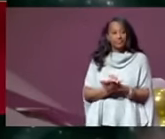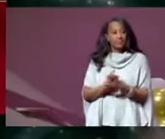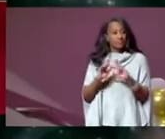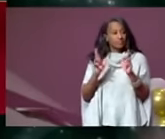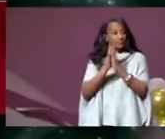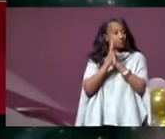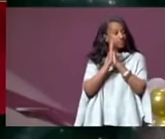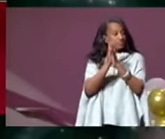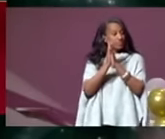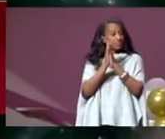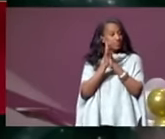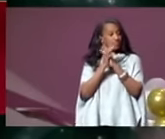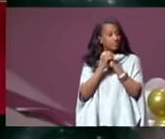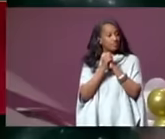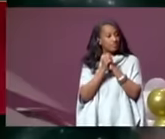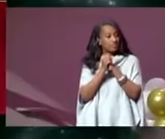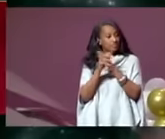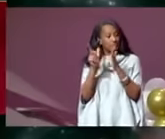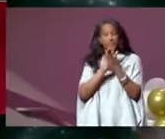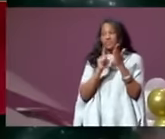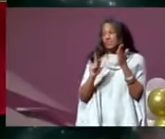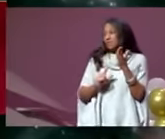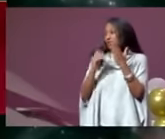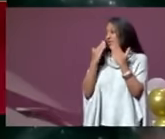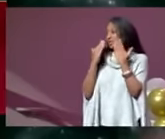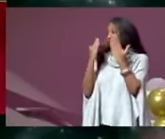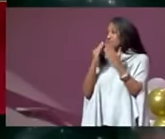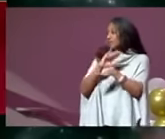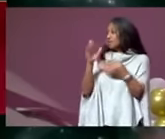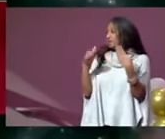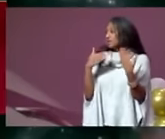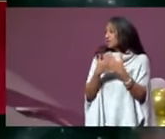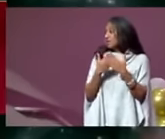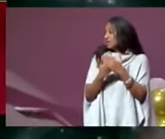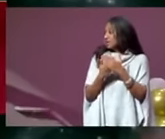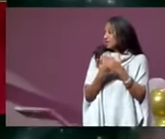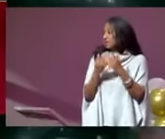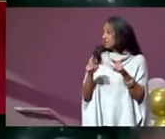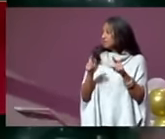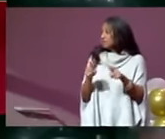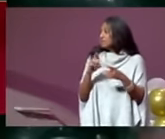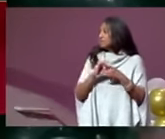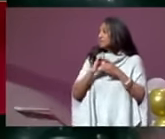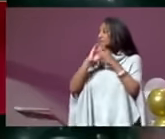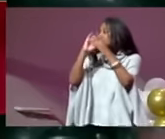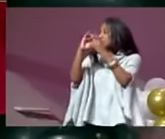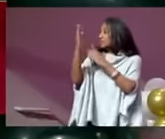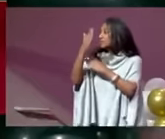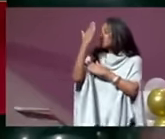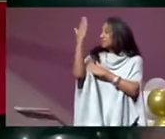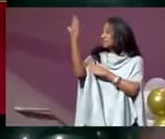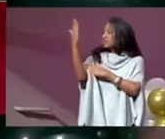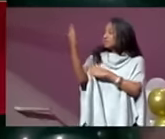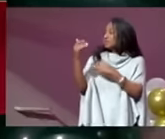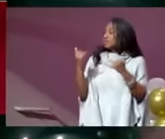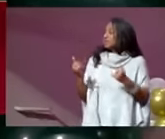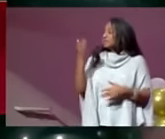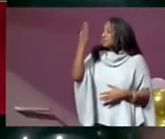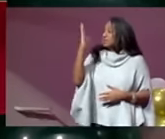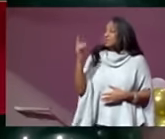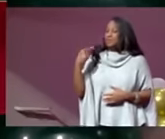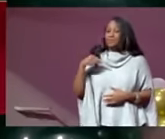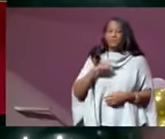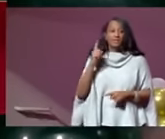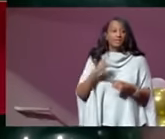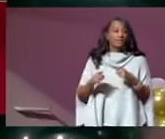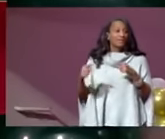and believe God's word to be true. Lord, we thank you that all that exists belongs to you. And so, oh God, we can't